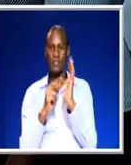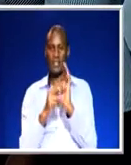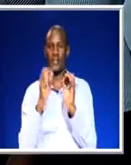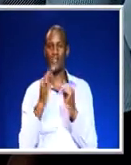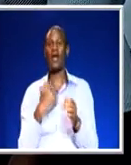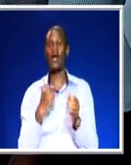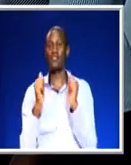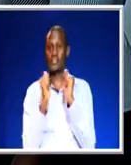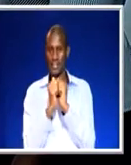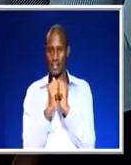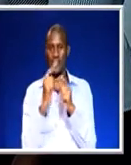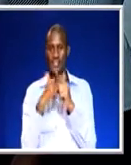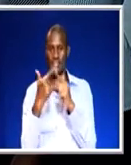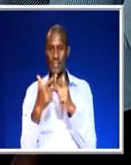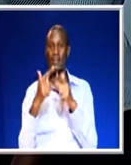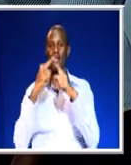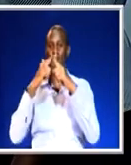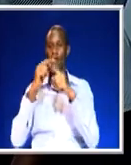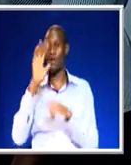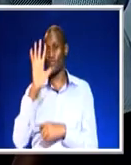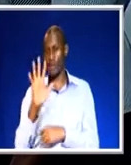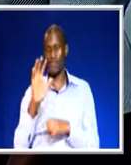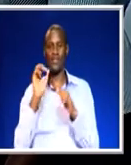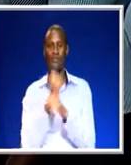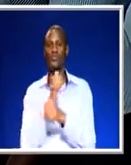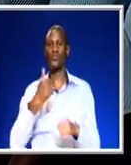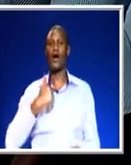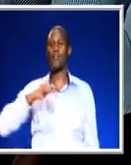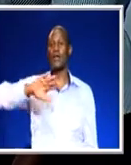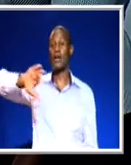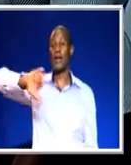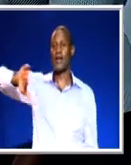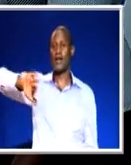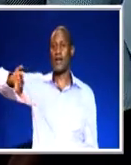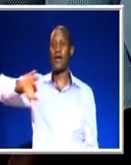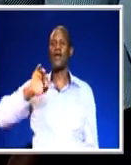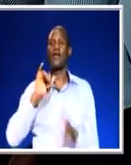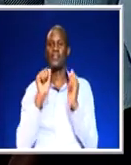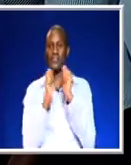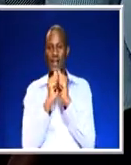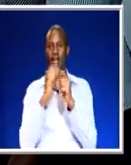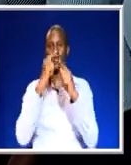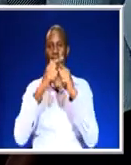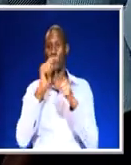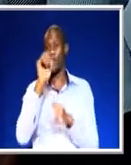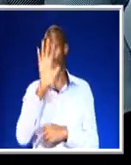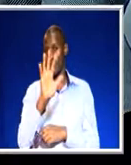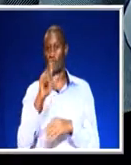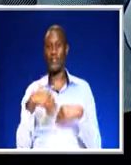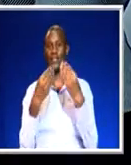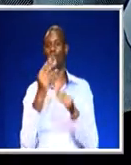10 and I divide it by 5, I will not have a remainder. And 10 divided by 5 will give us